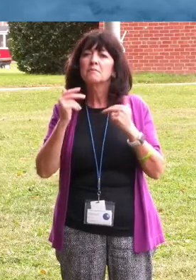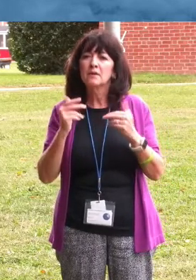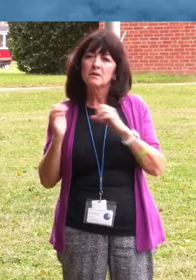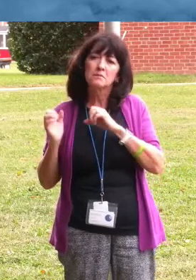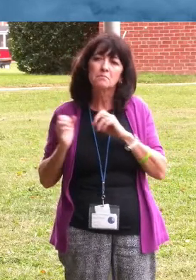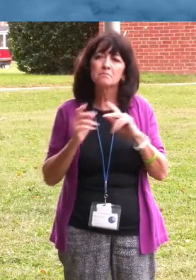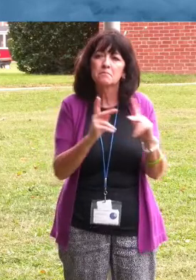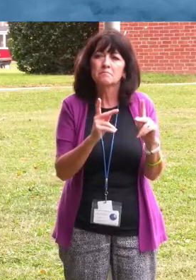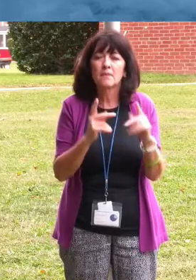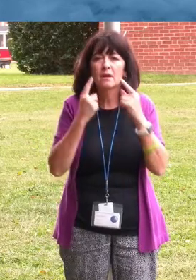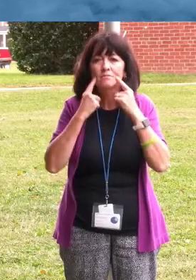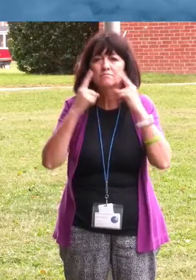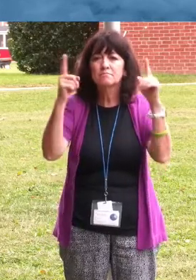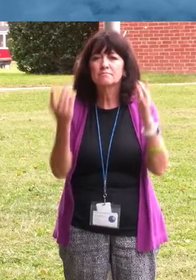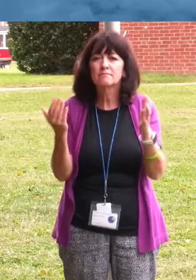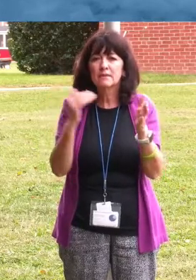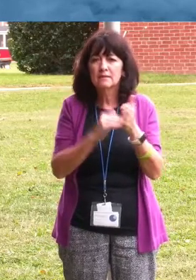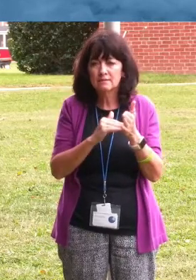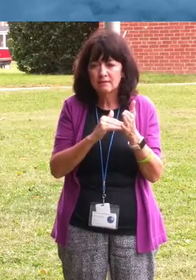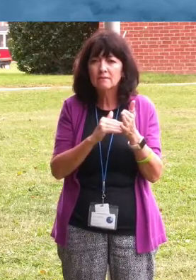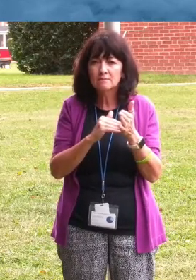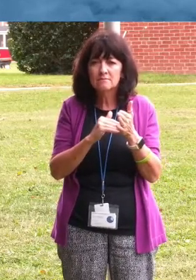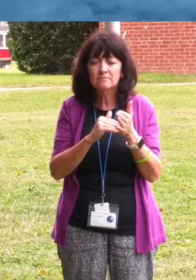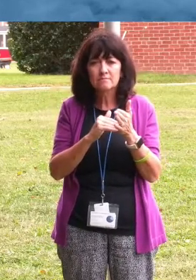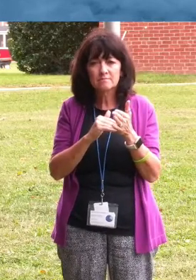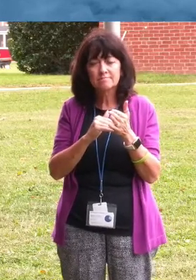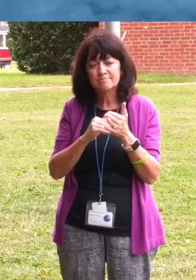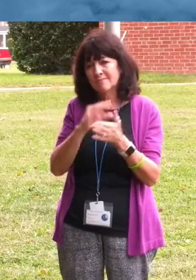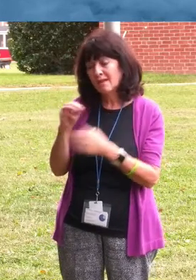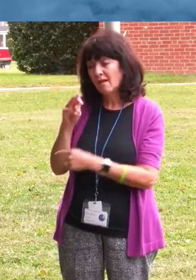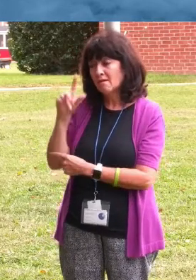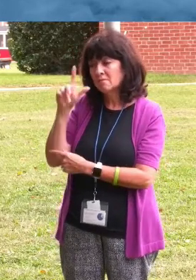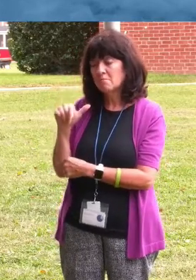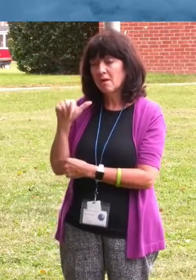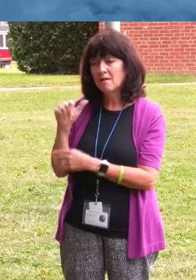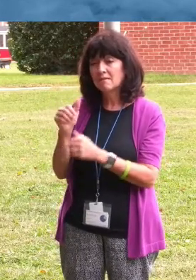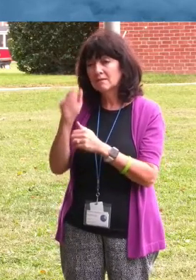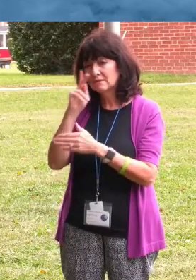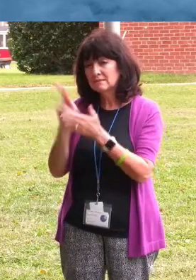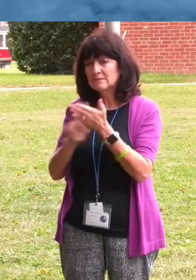good things are happening in that department too. And we thank you for your leadership.